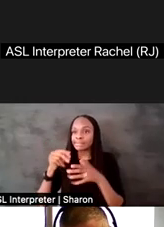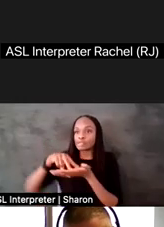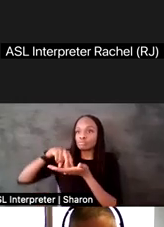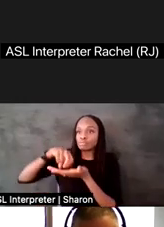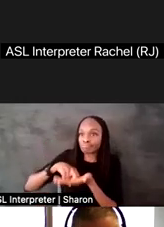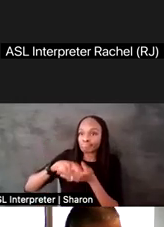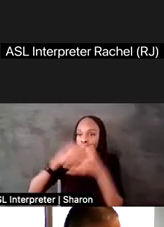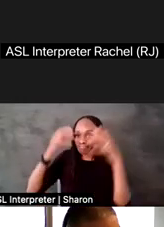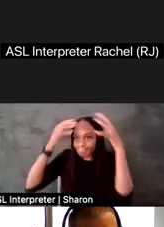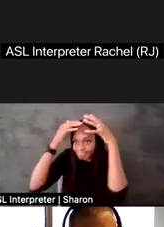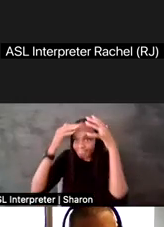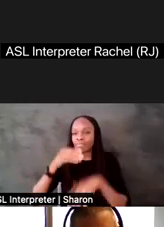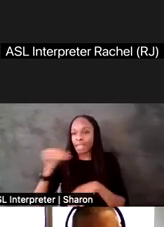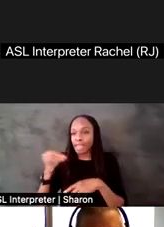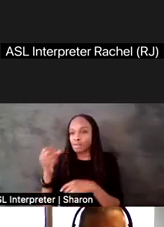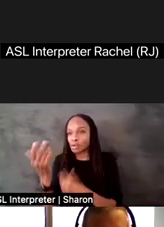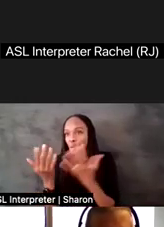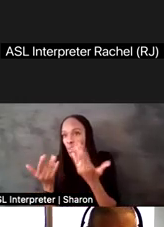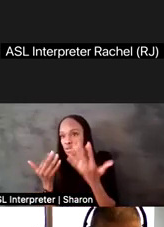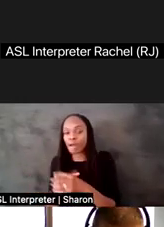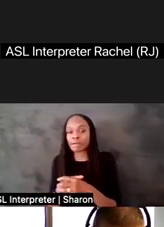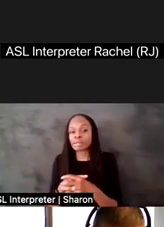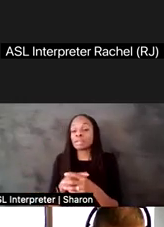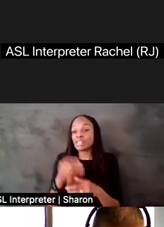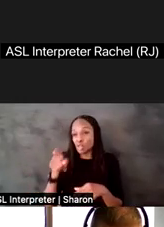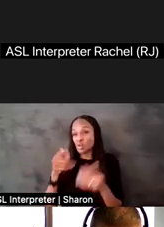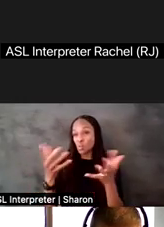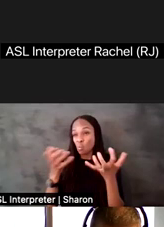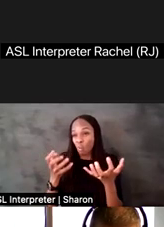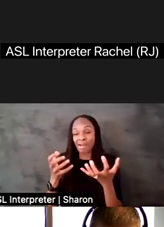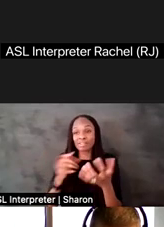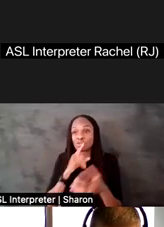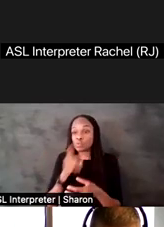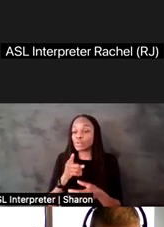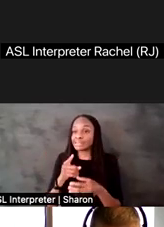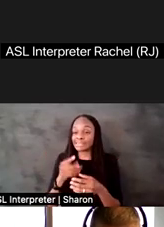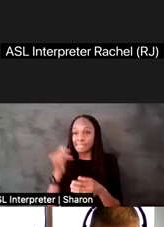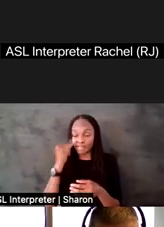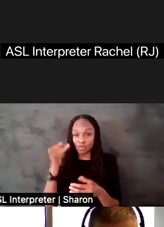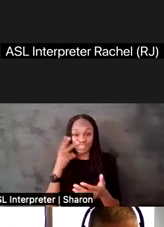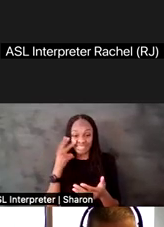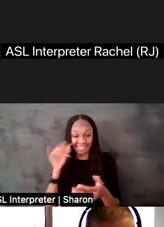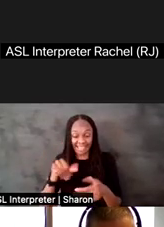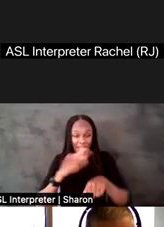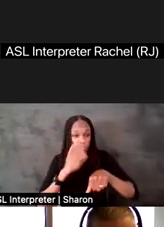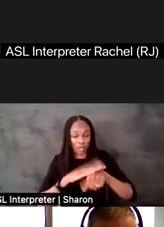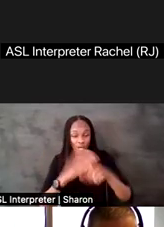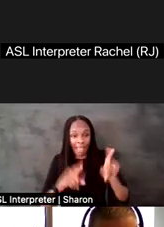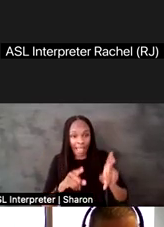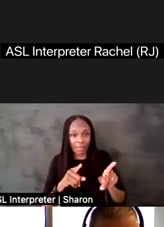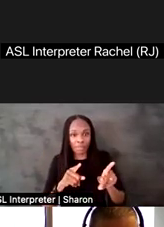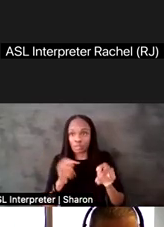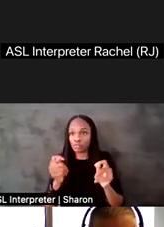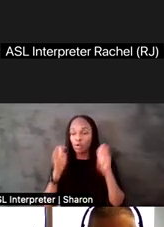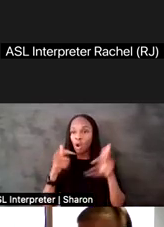your phone, you'll know what that's about. And you definitely want to take action immediately when you get these alerts. Don't start asking other people, hey, did you